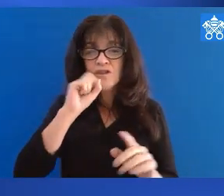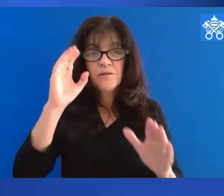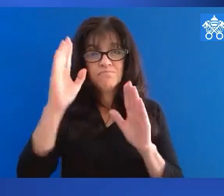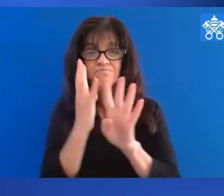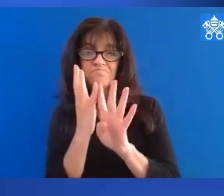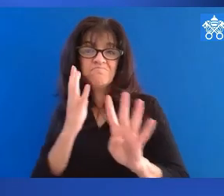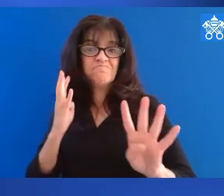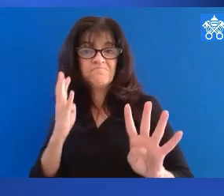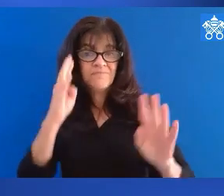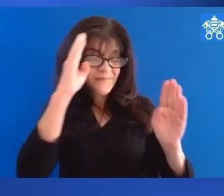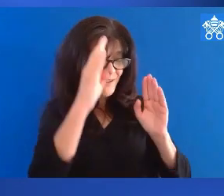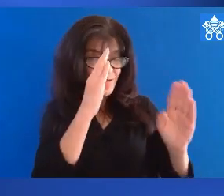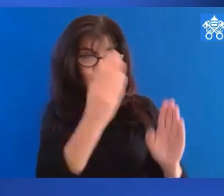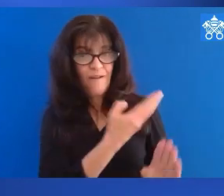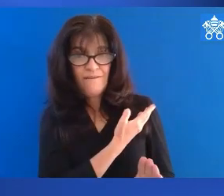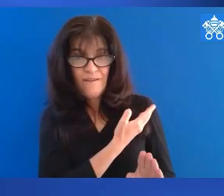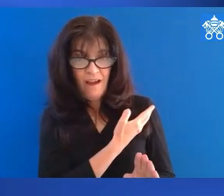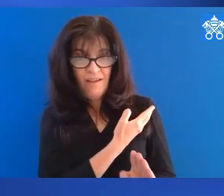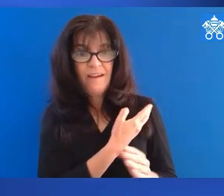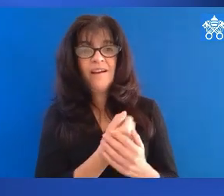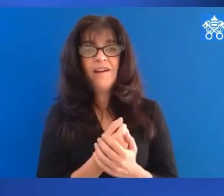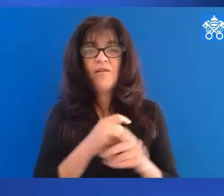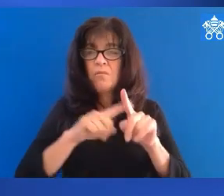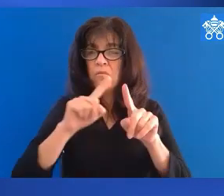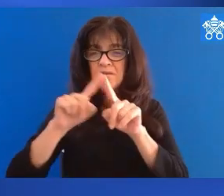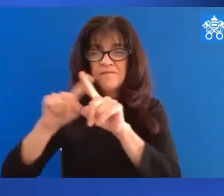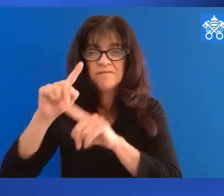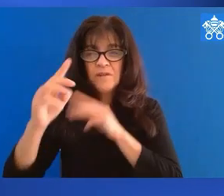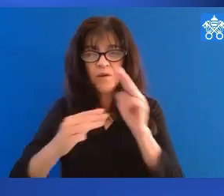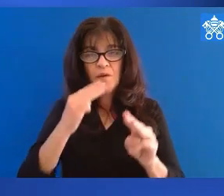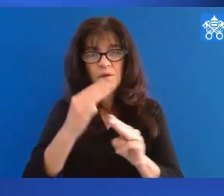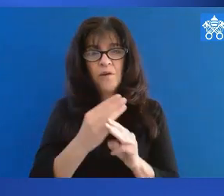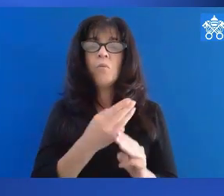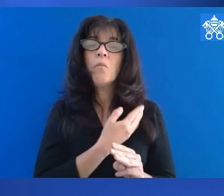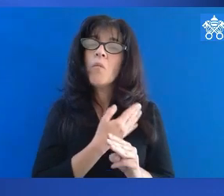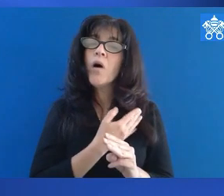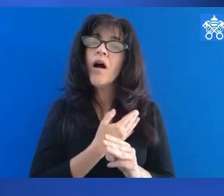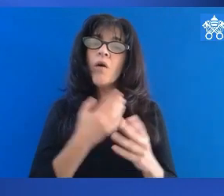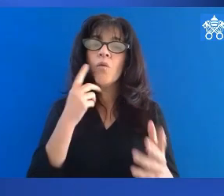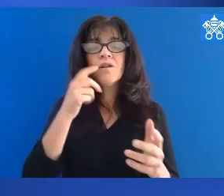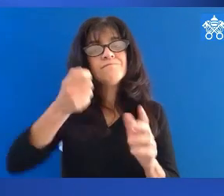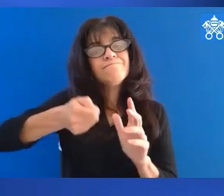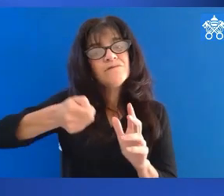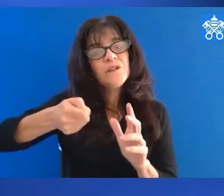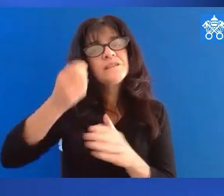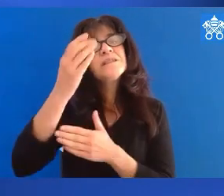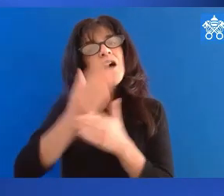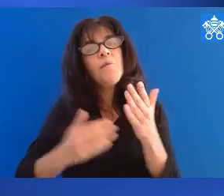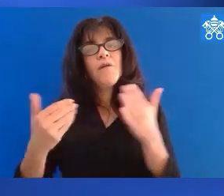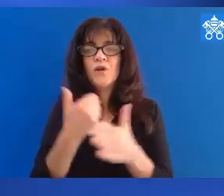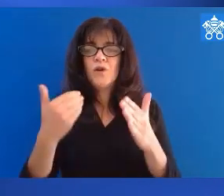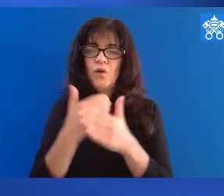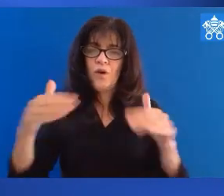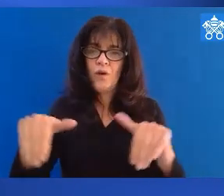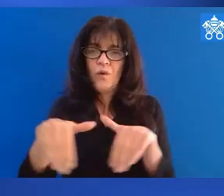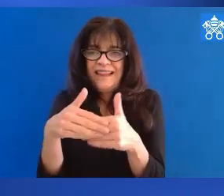that you are seeing filing to greet the Holy Father, bishops from all over the world. The Pope will later also greet